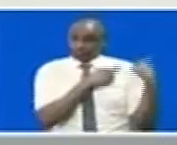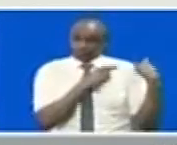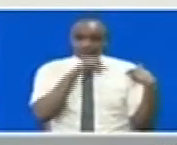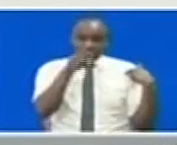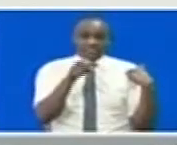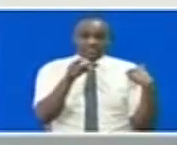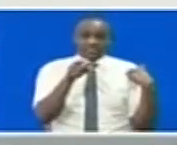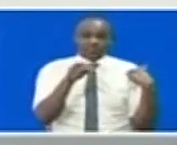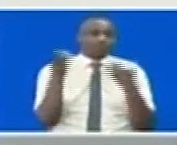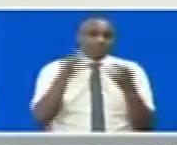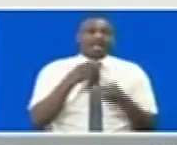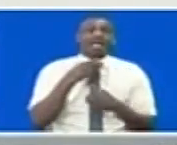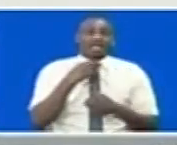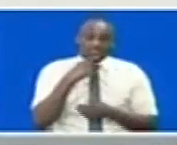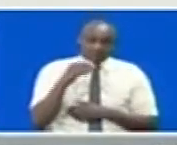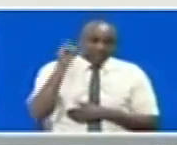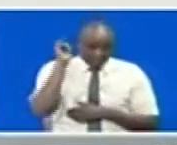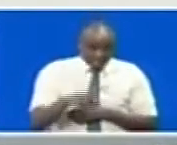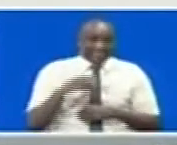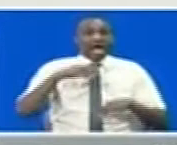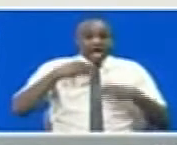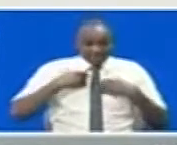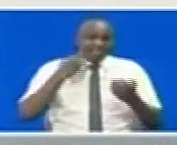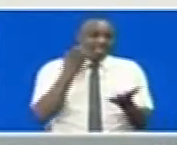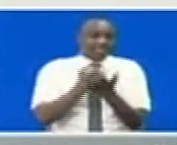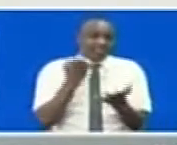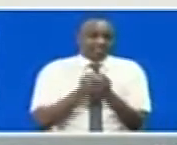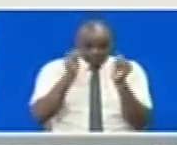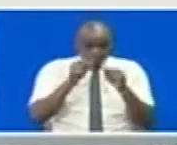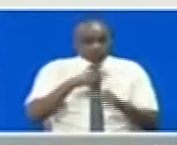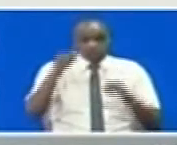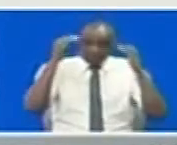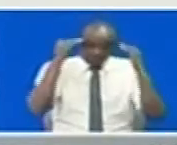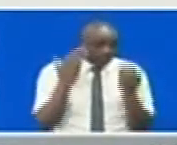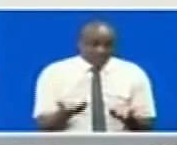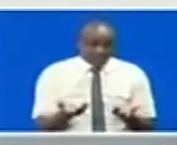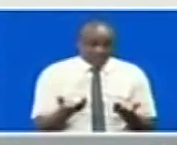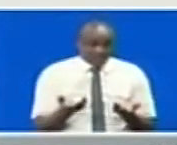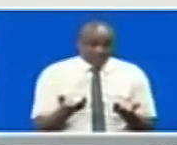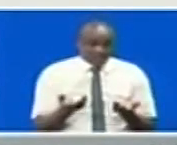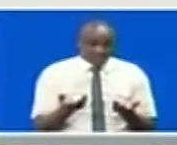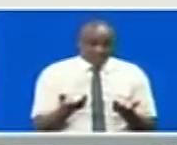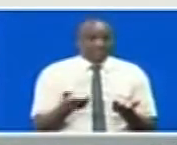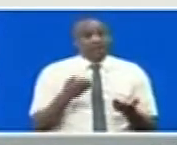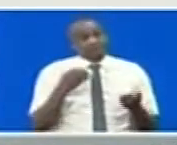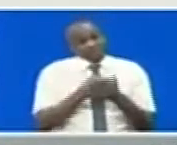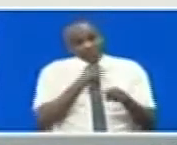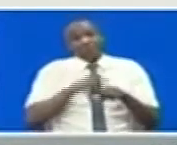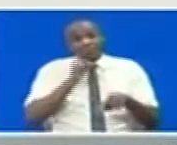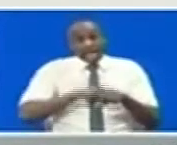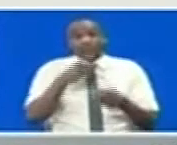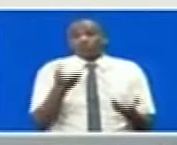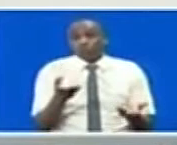And as you know, you must get the evidence to be able to go to court. Oftentimes, when we reach